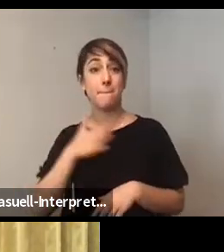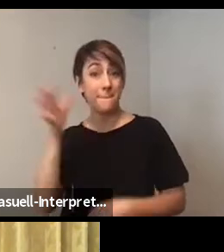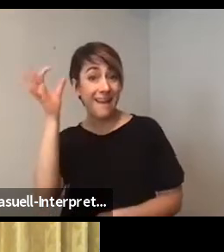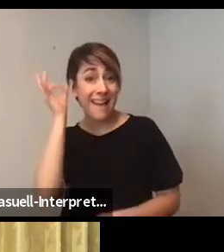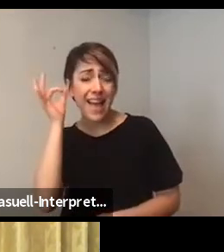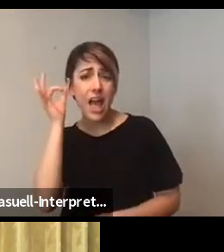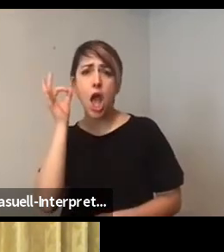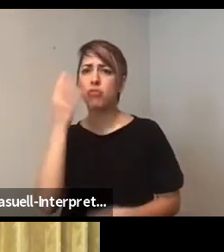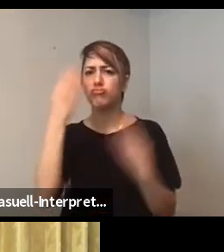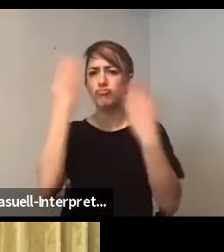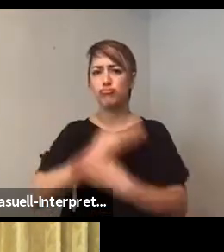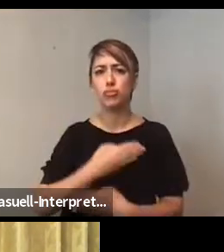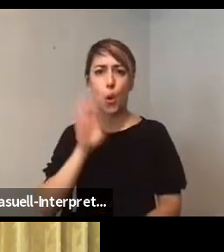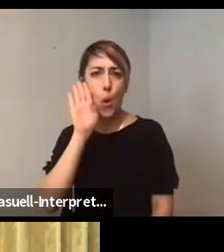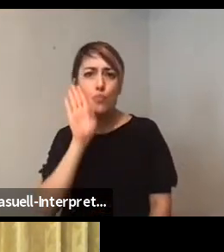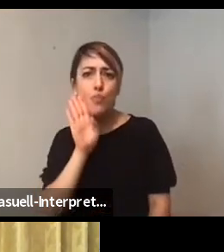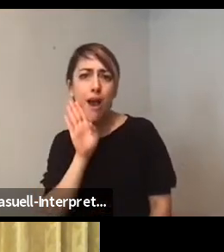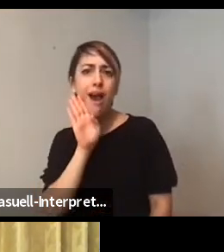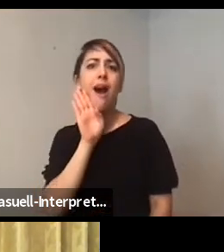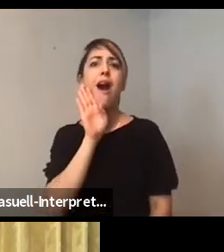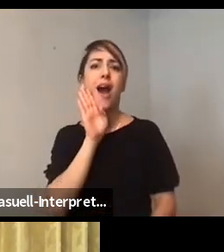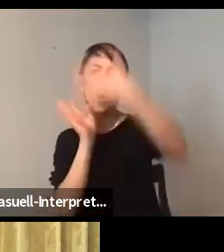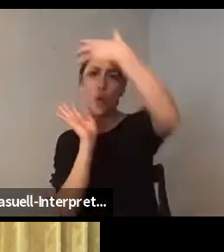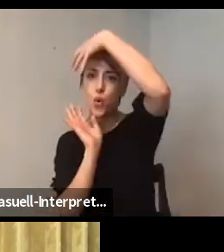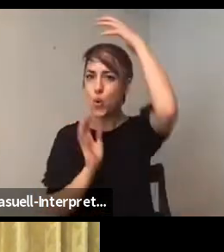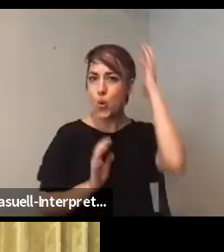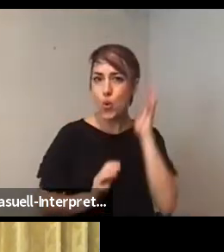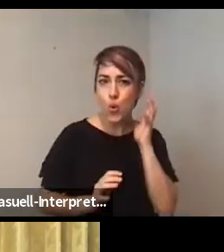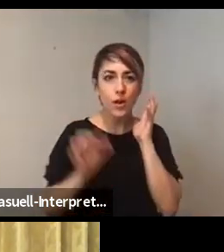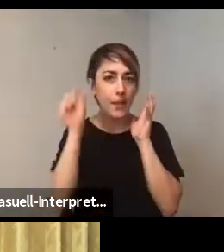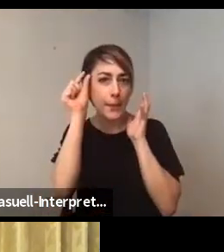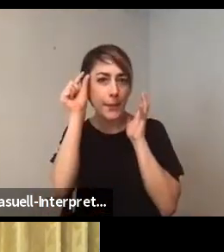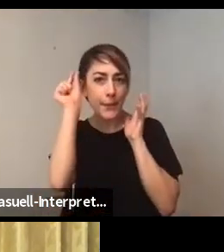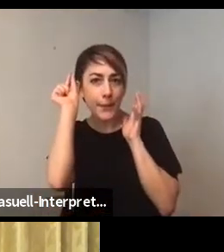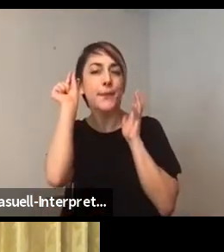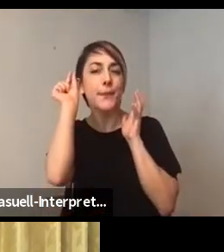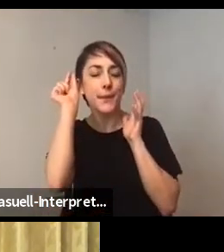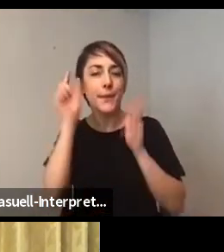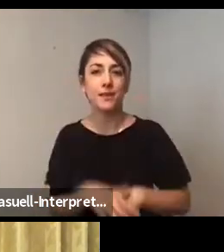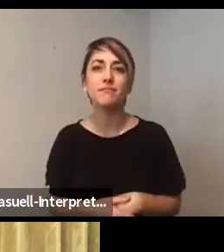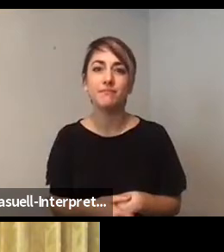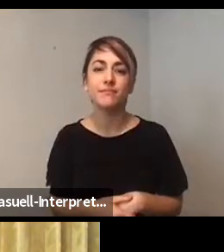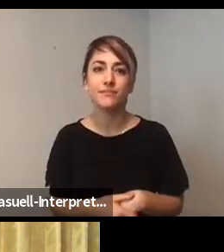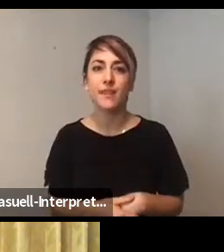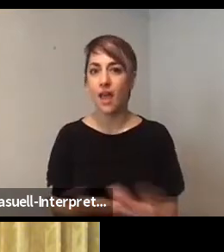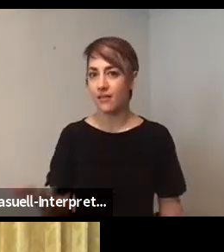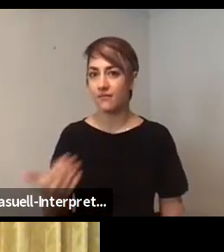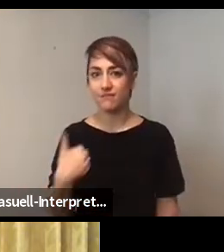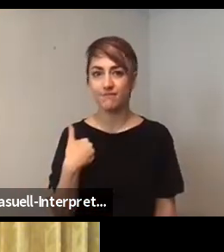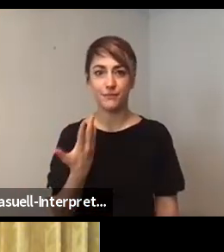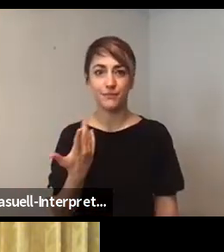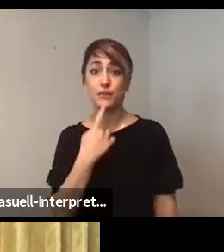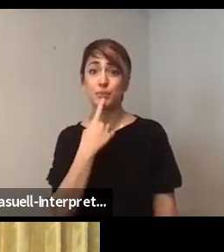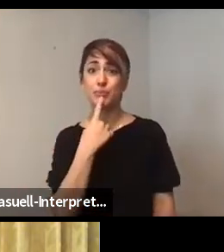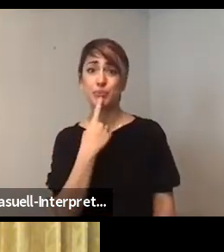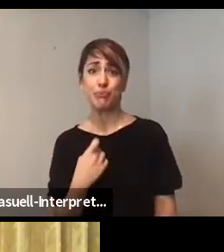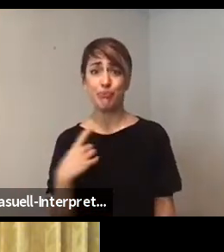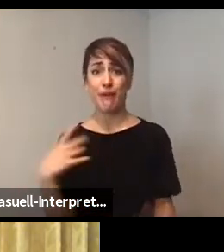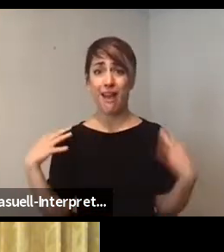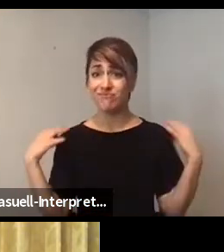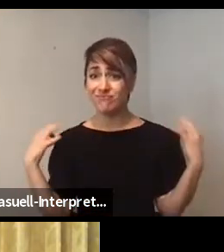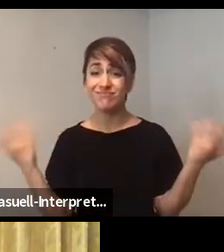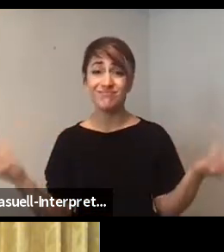side. My head is shaved on the left side. I'm wearing a red top and long earrings, and